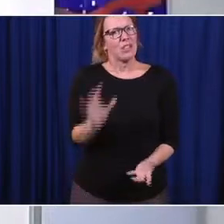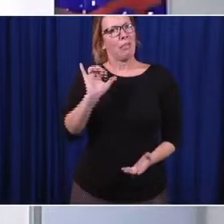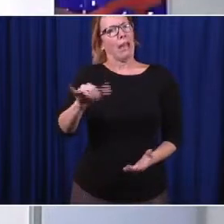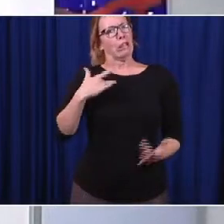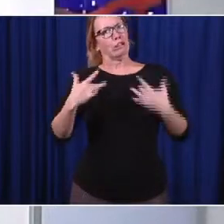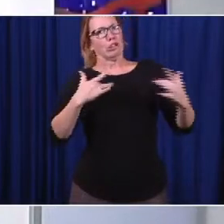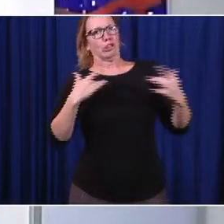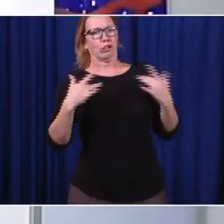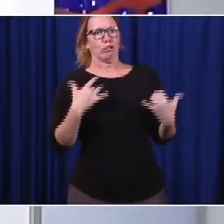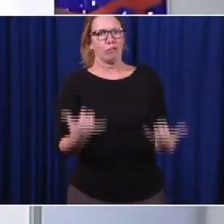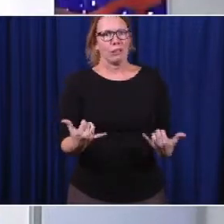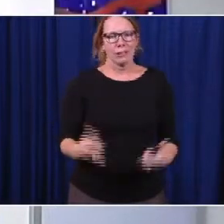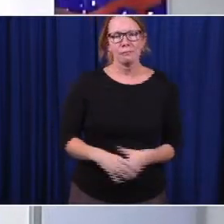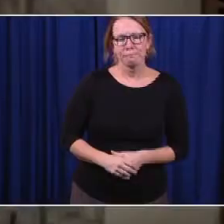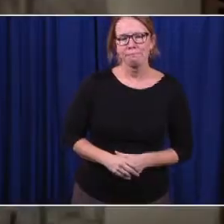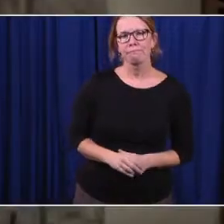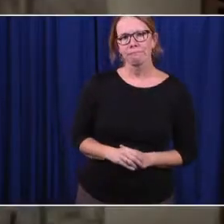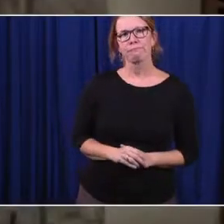virus.